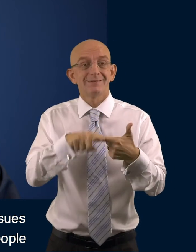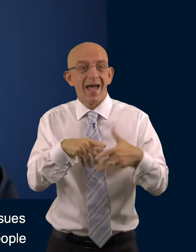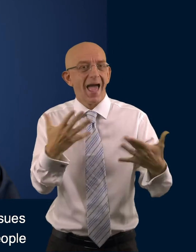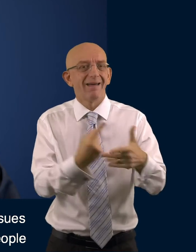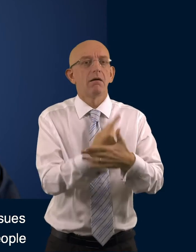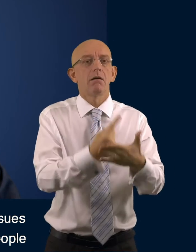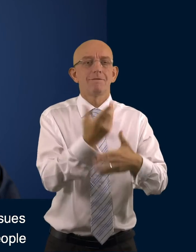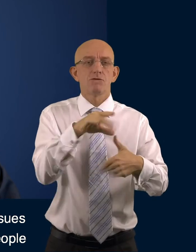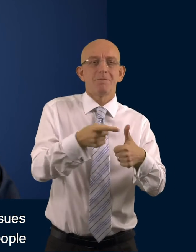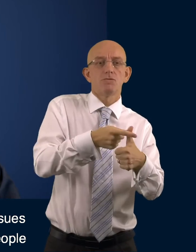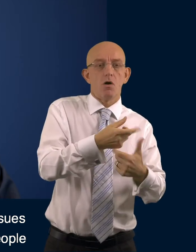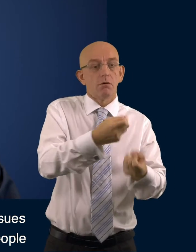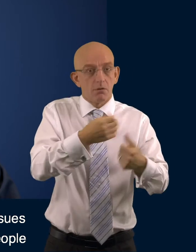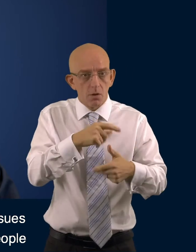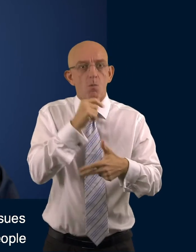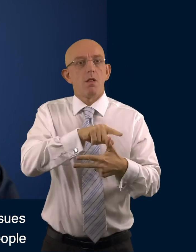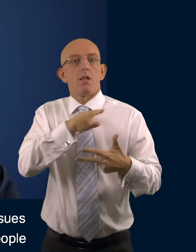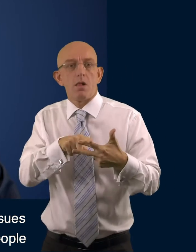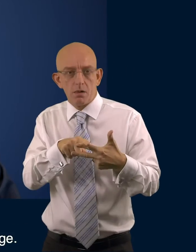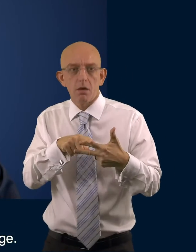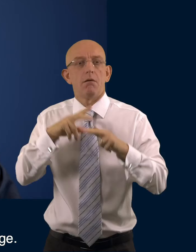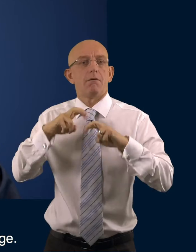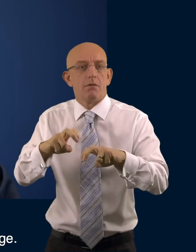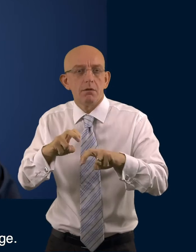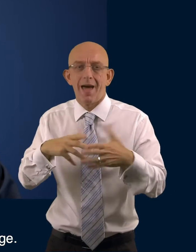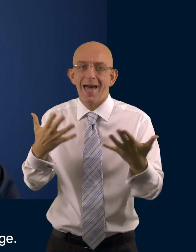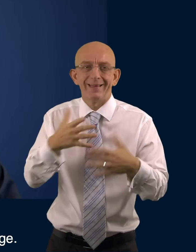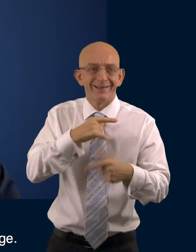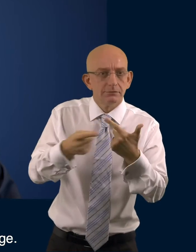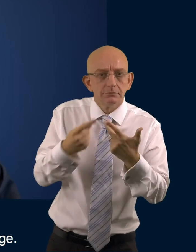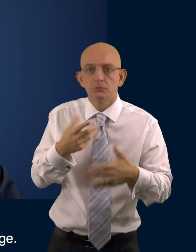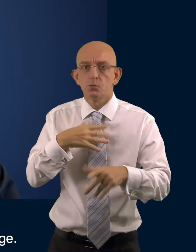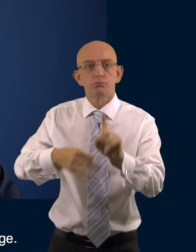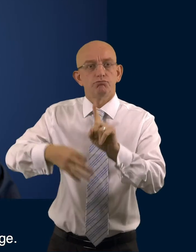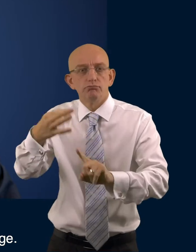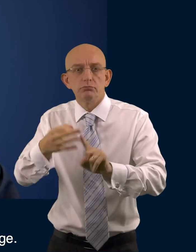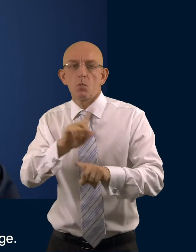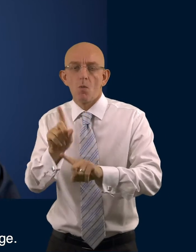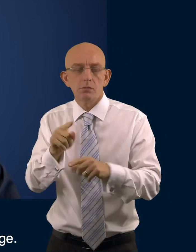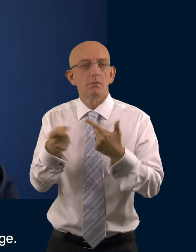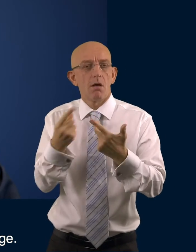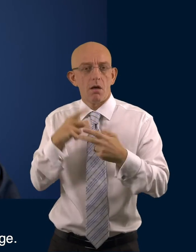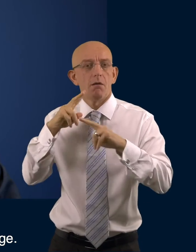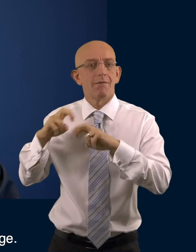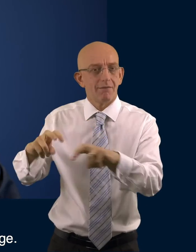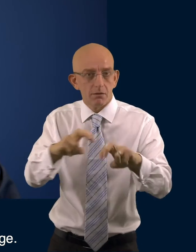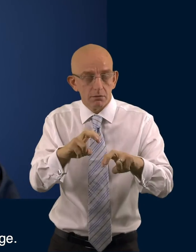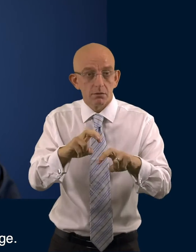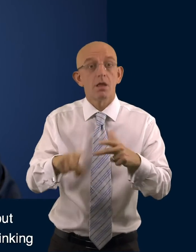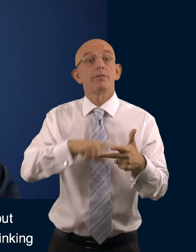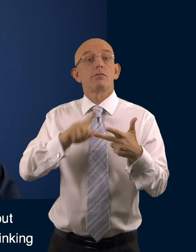need to work on any issues that come up in the first stage and work with people to try to understand how things might need to change if they do need to